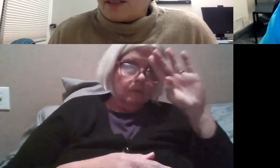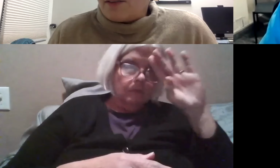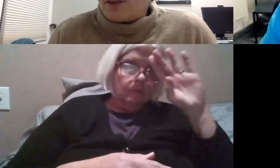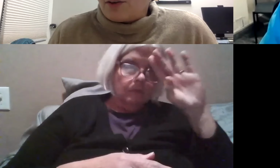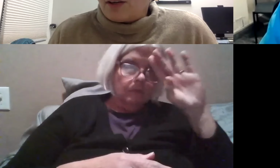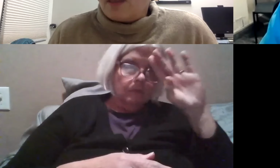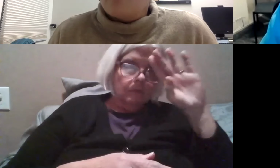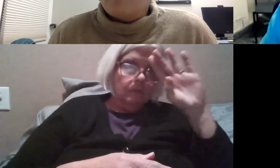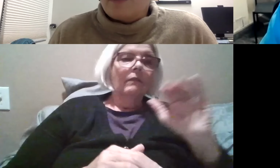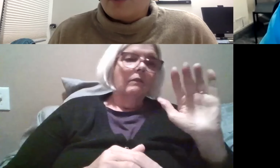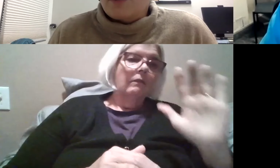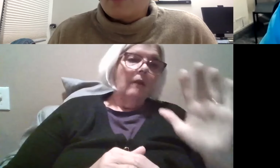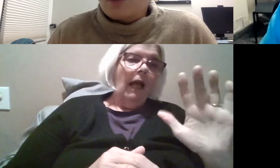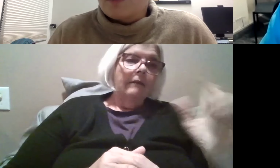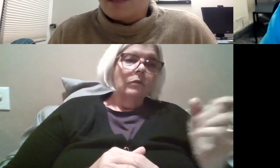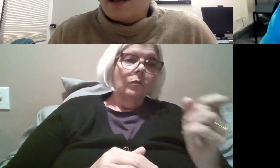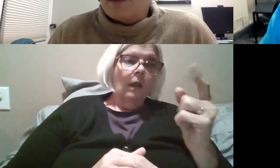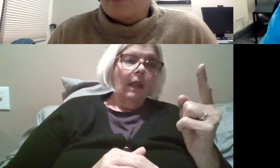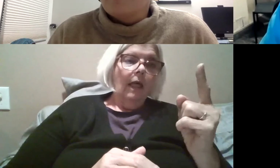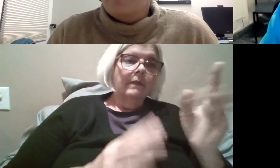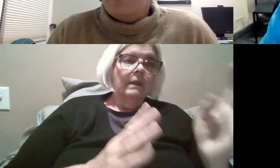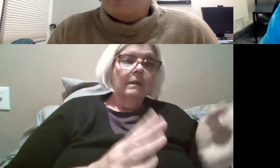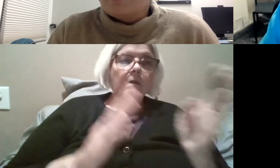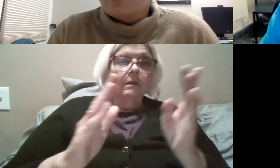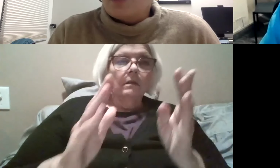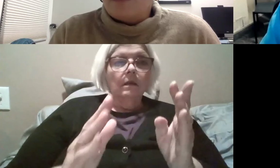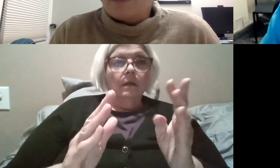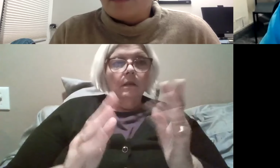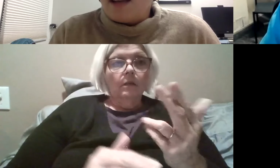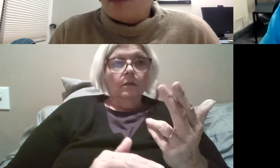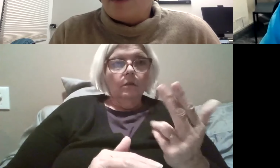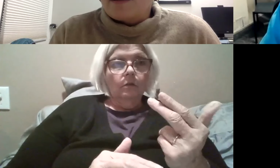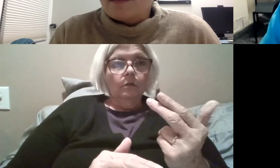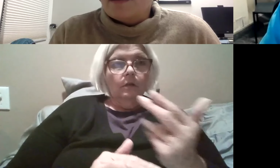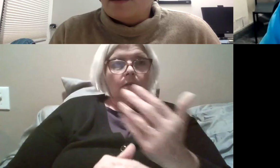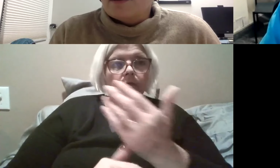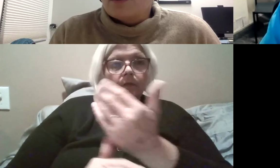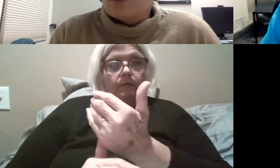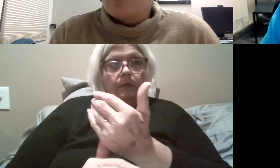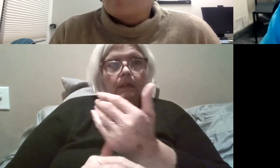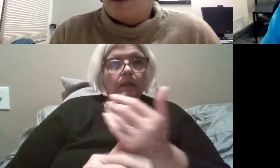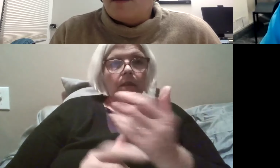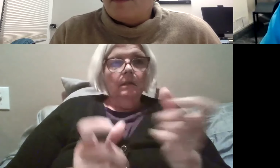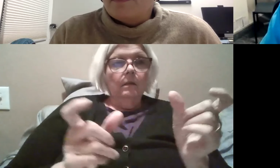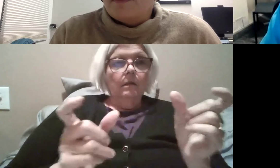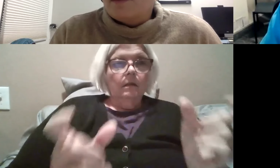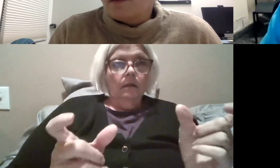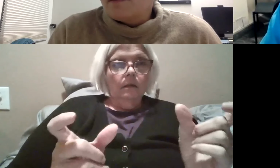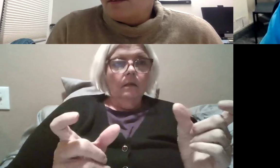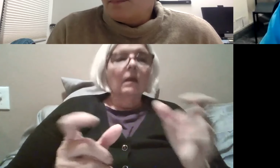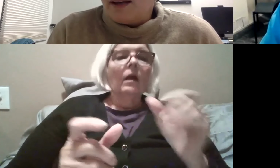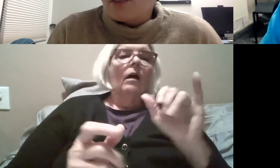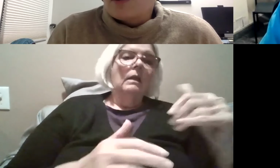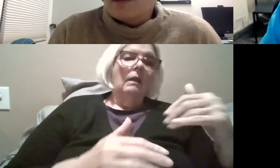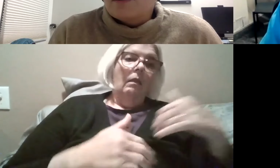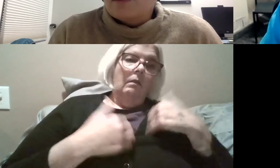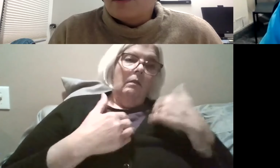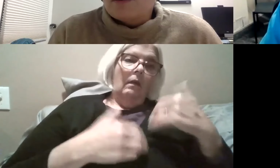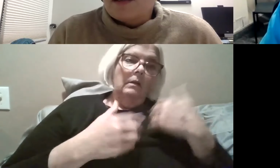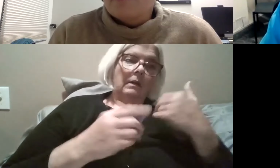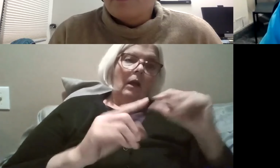who received the 30 microgram dose, and saw less side effects in the group, in the